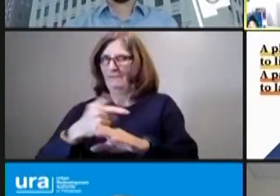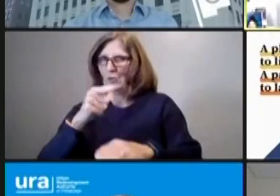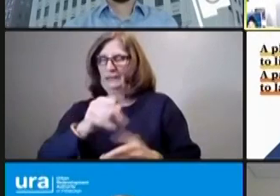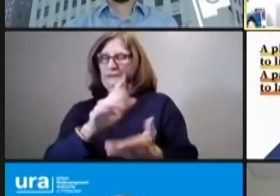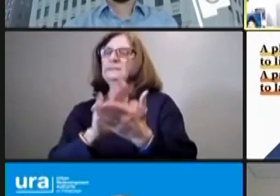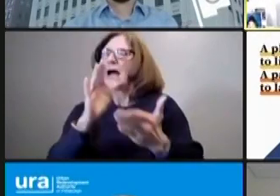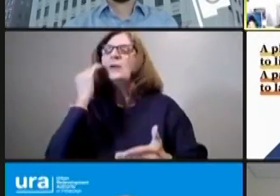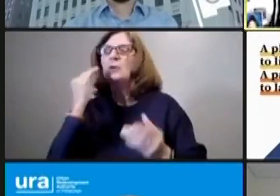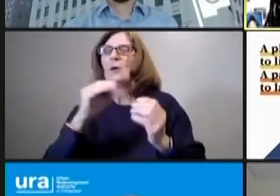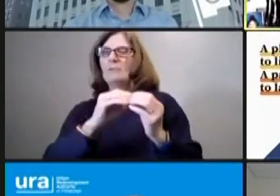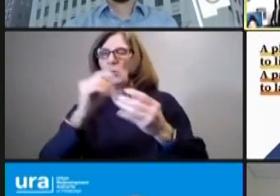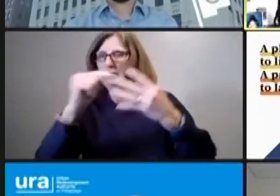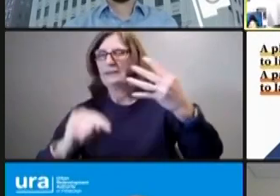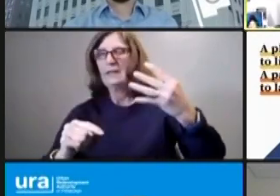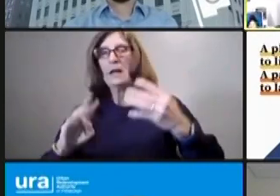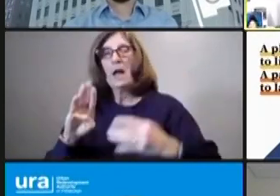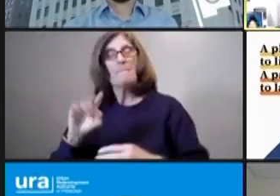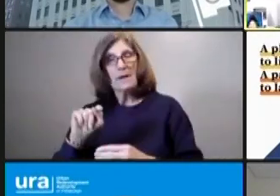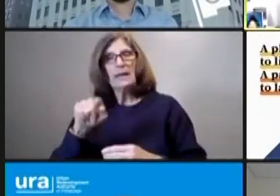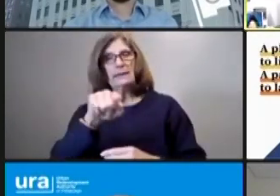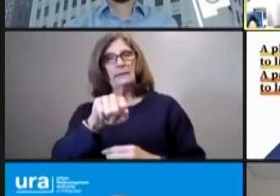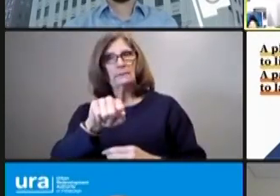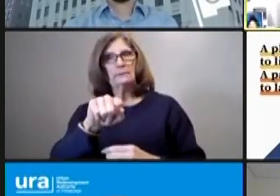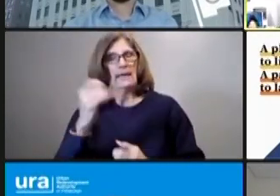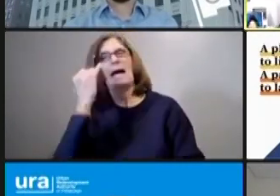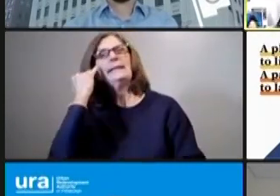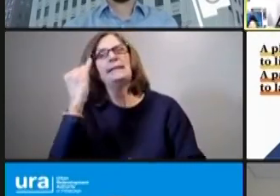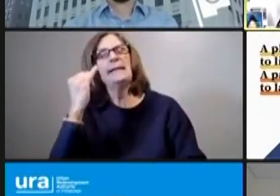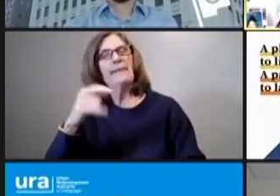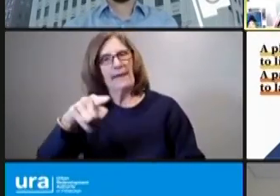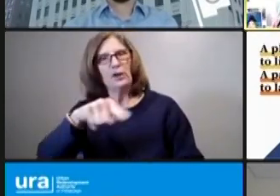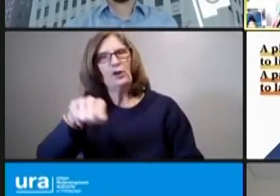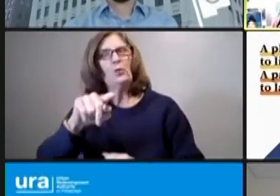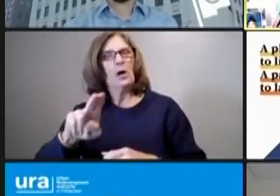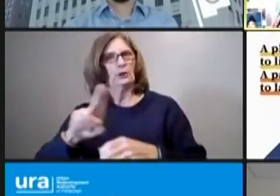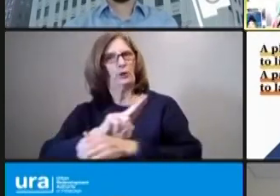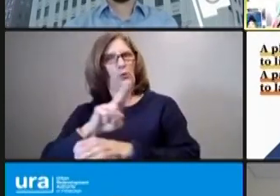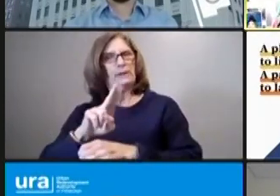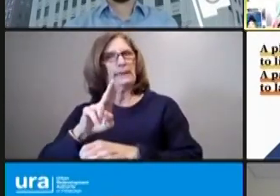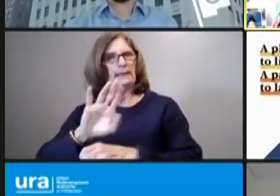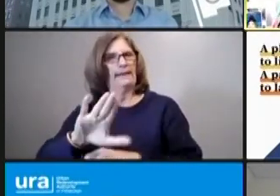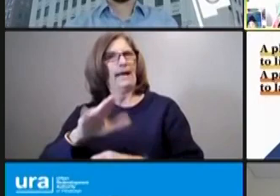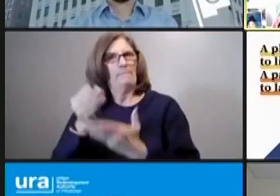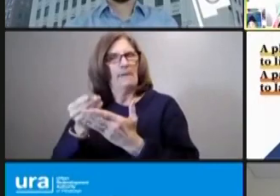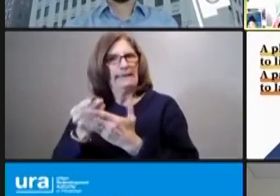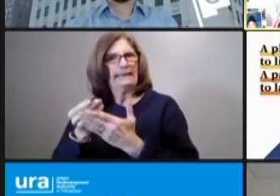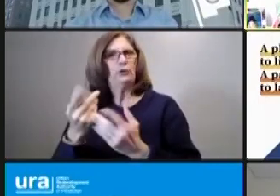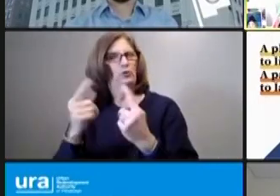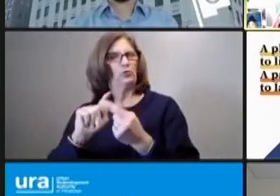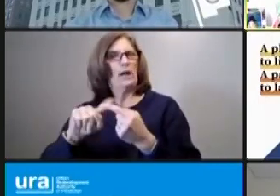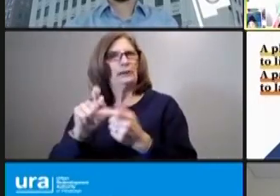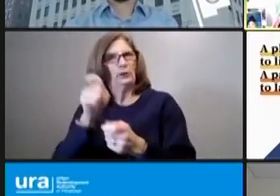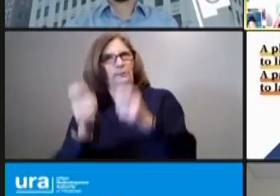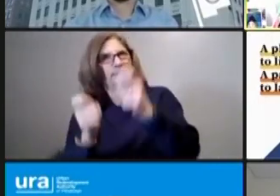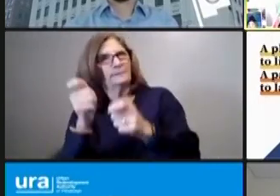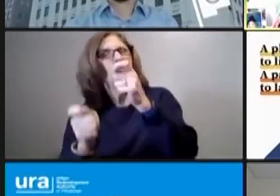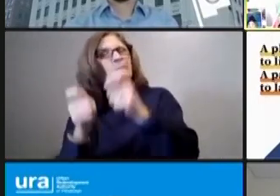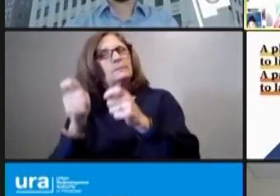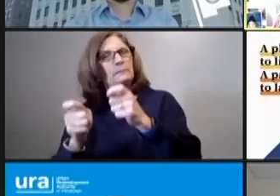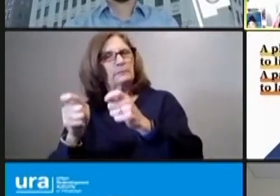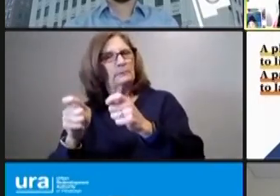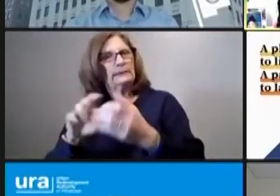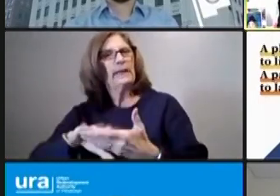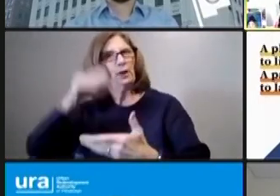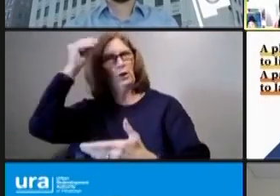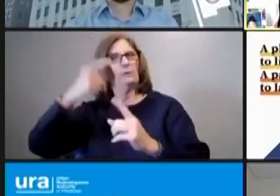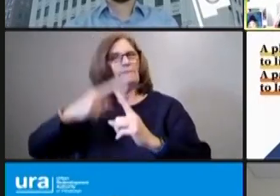other cool things that you have for us, I wanted to just pause and say that I think this is a really cool